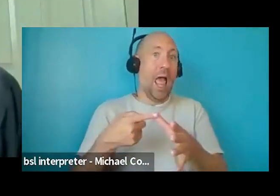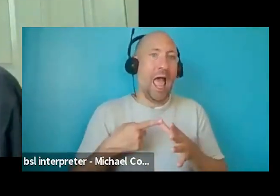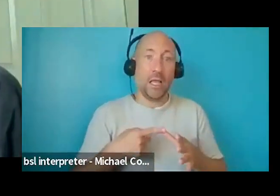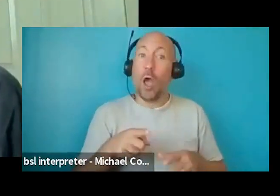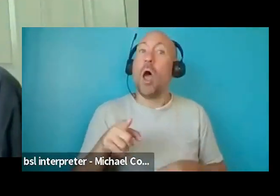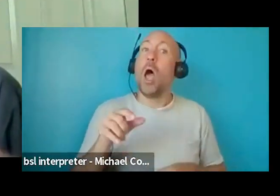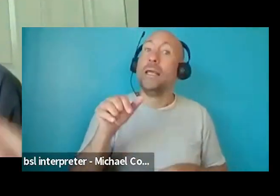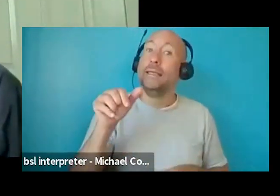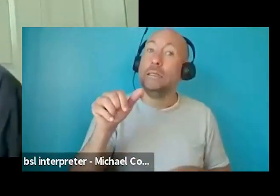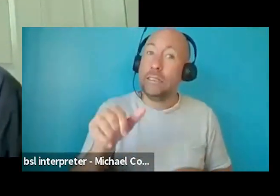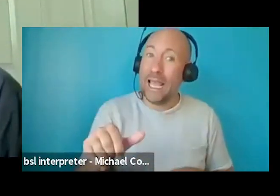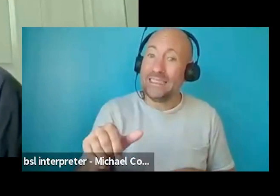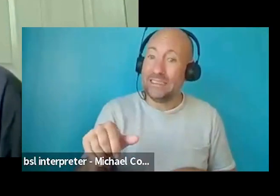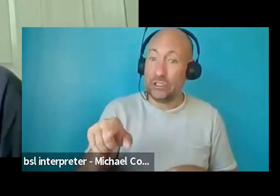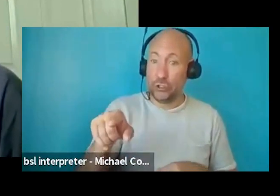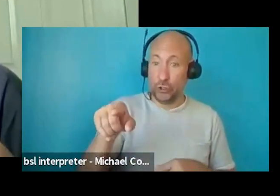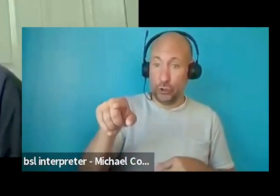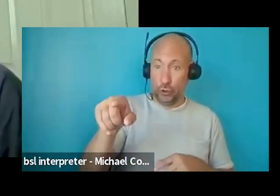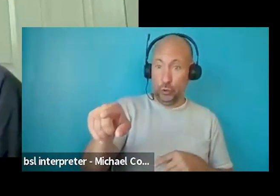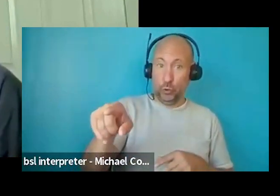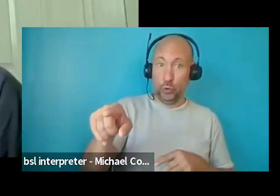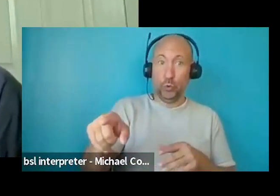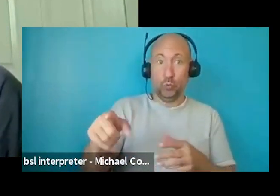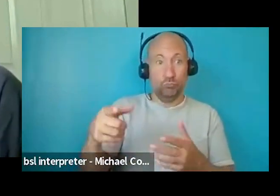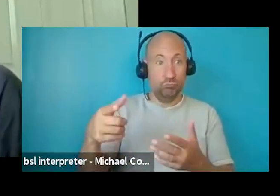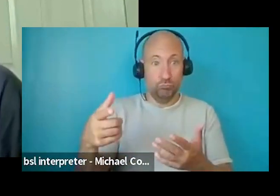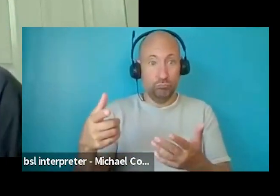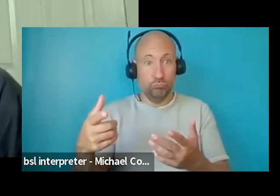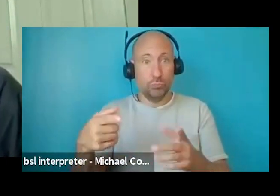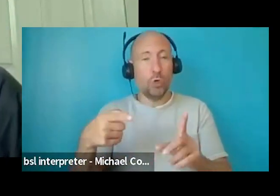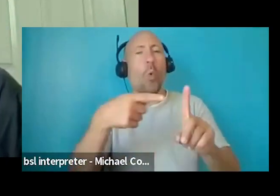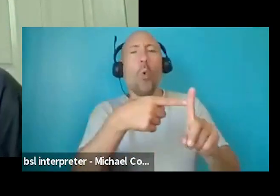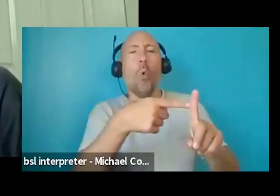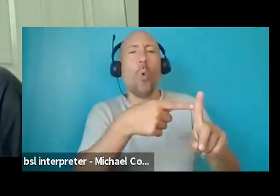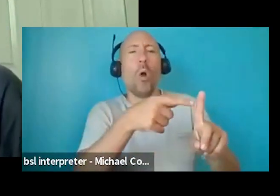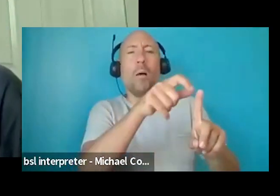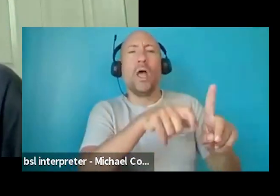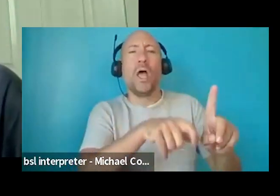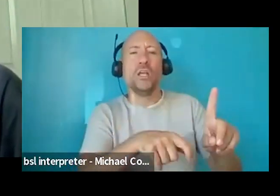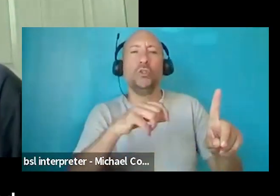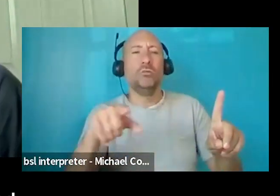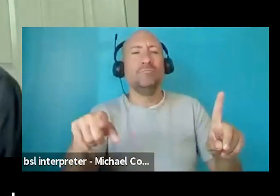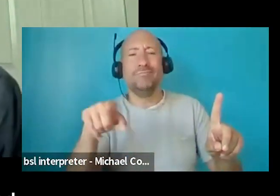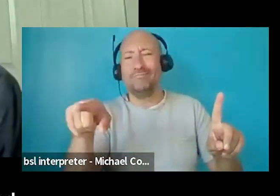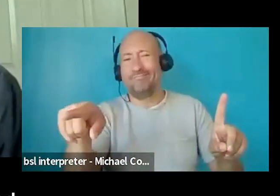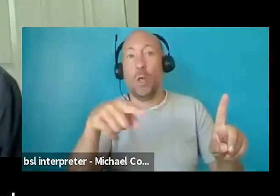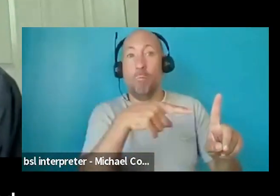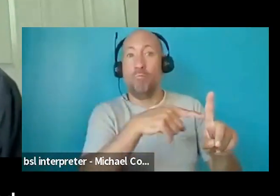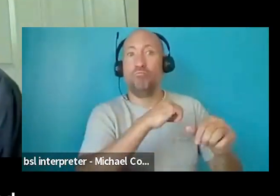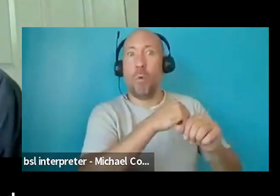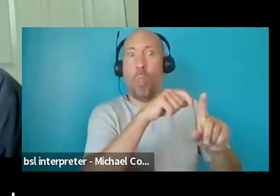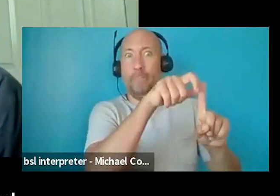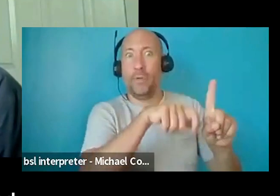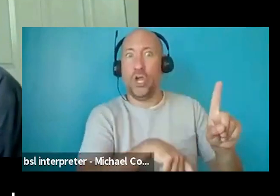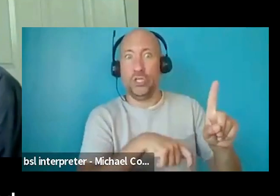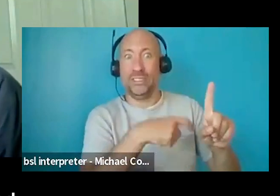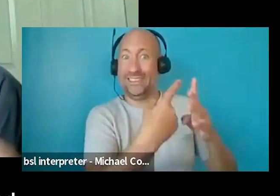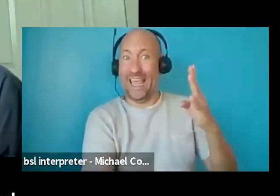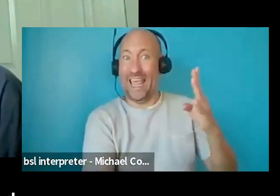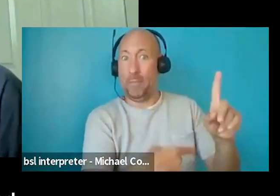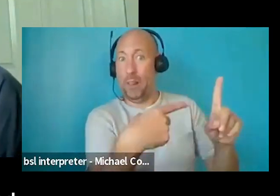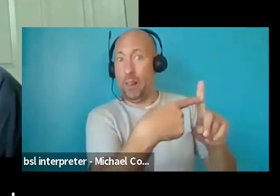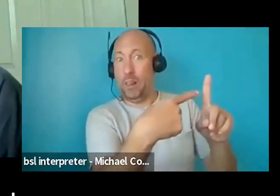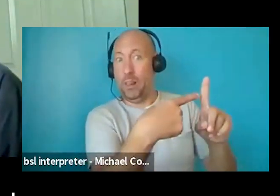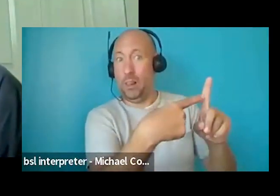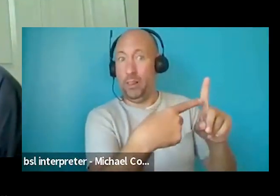fine for you to still present or represent that person that you're promoting, because if the project is being led by